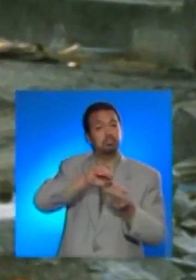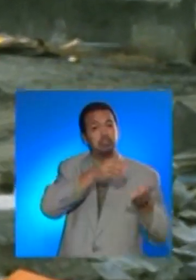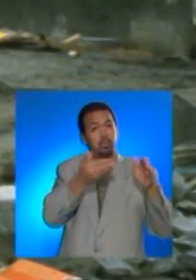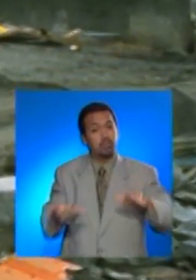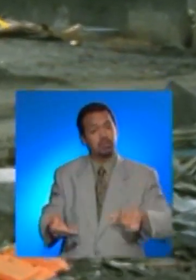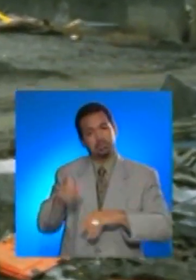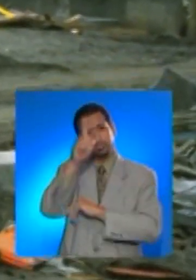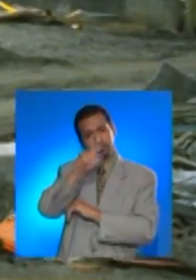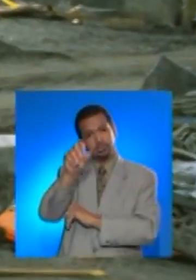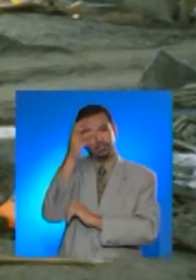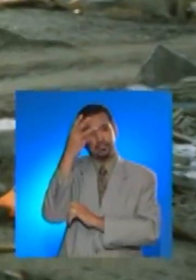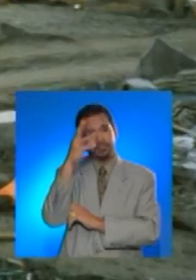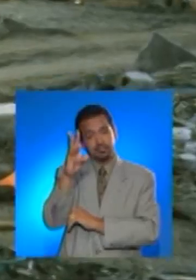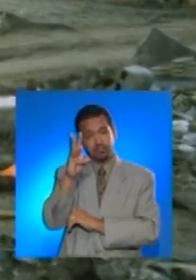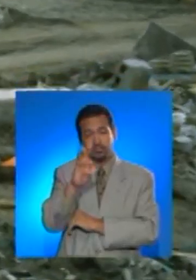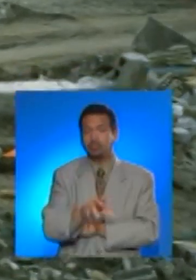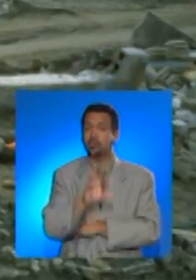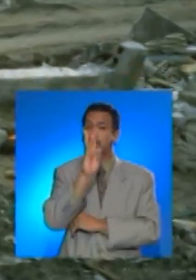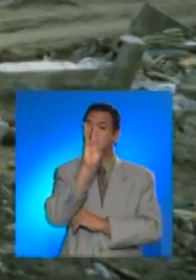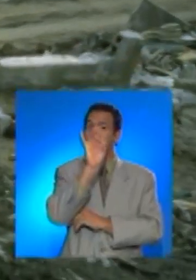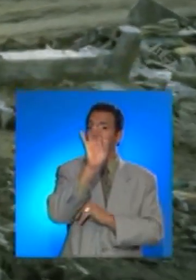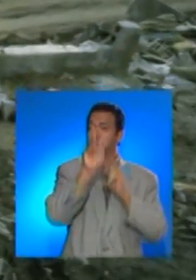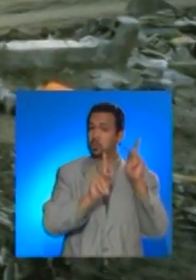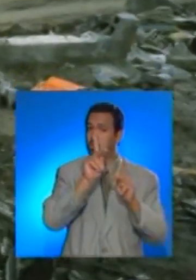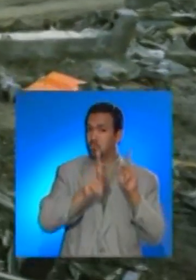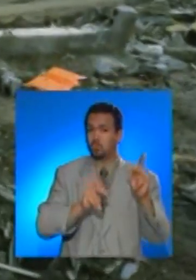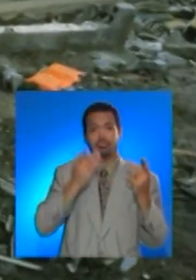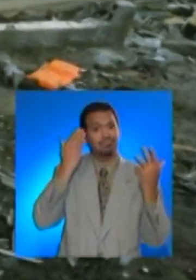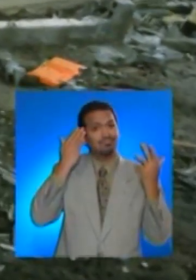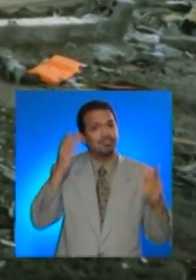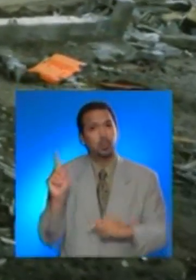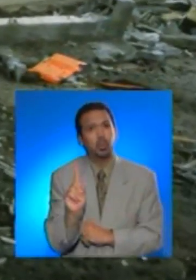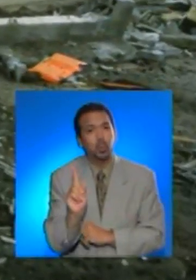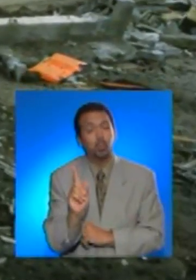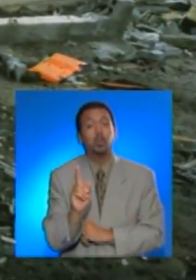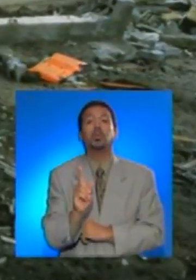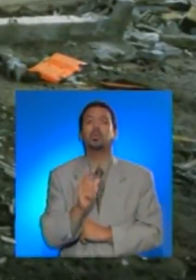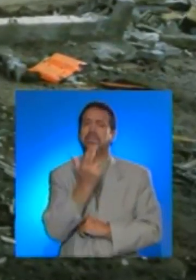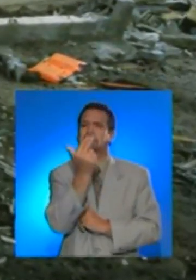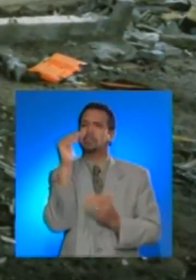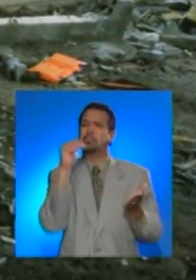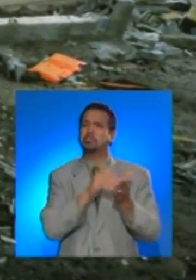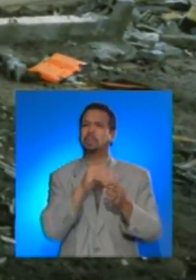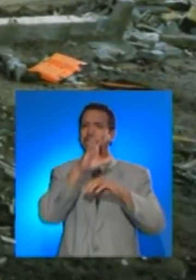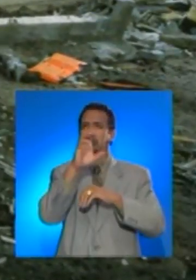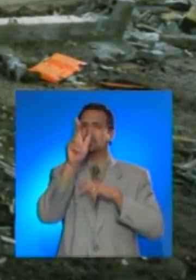dead, 68 missing, and 3,500 homeless.